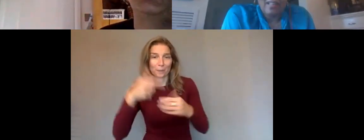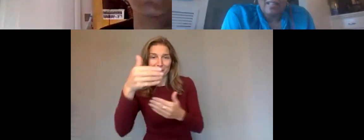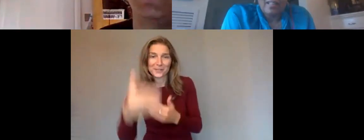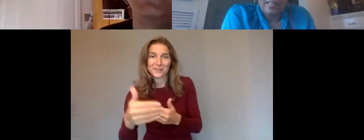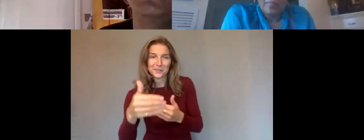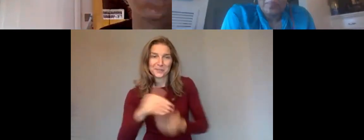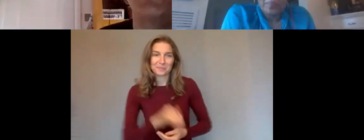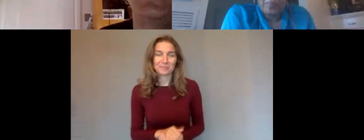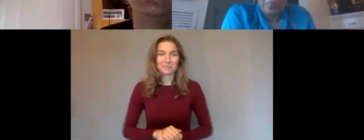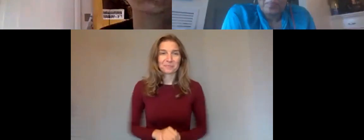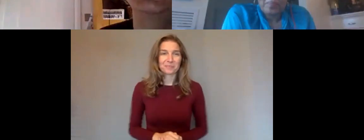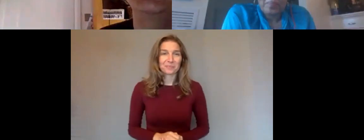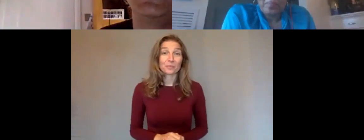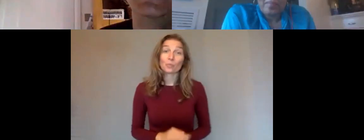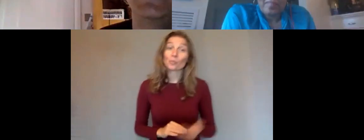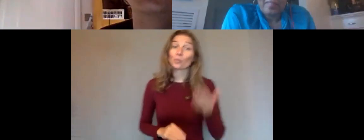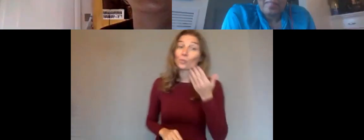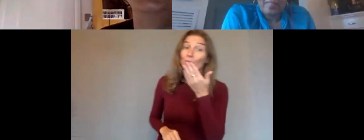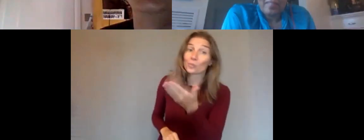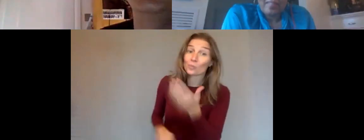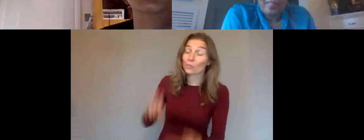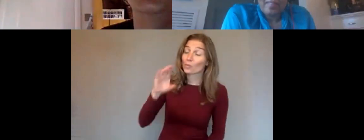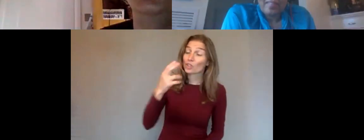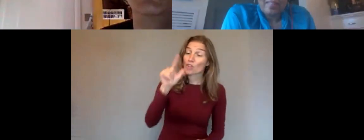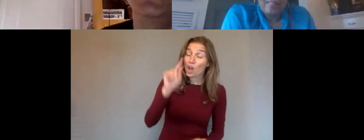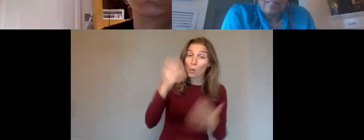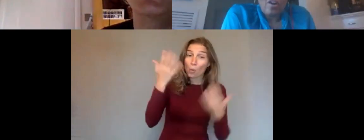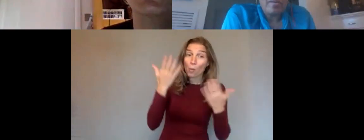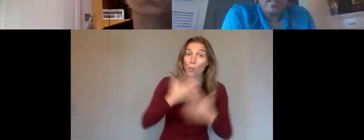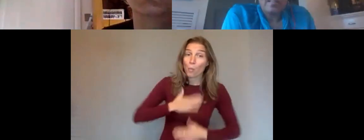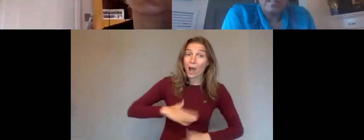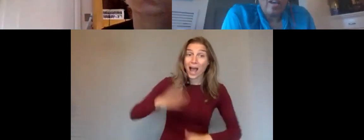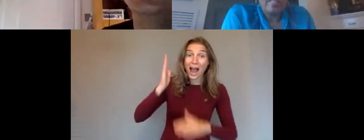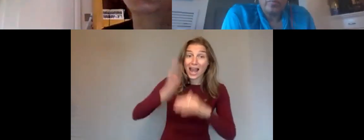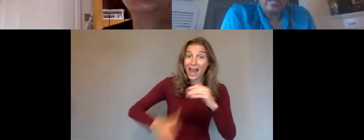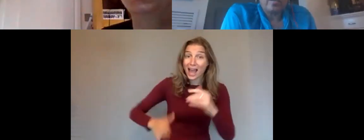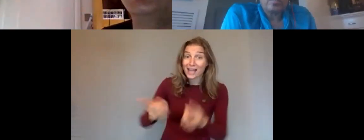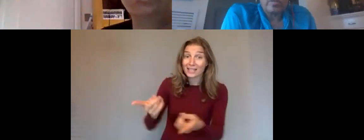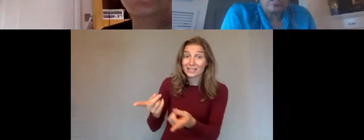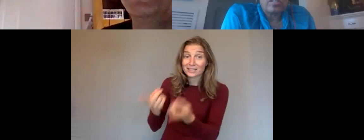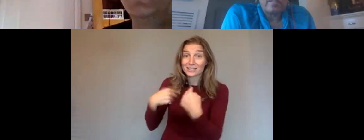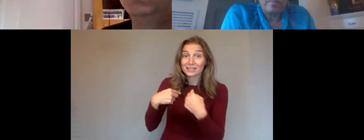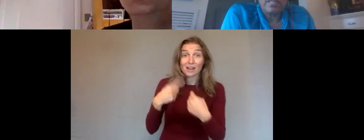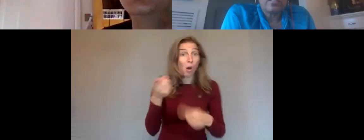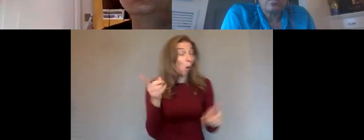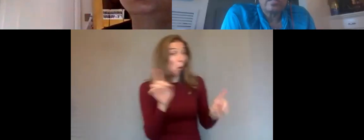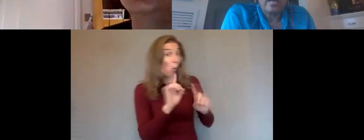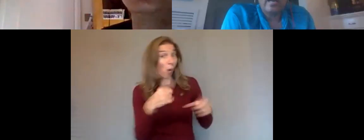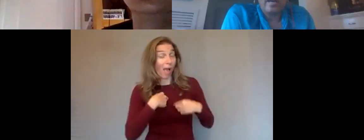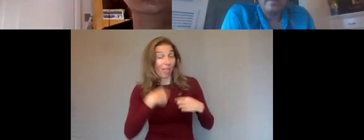Do you want to take that last part, Charlotte, and then we can take. No, I mean, I think we can go to questions, Steve. I mean,